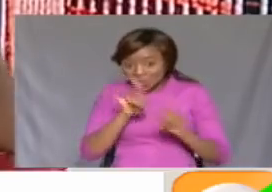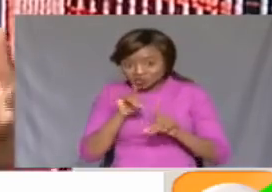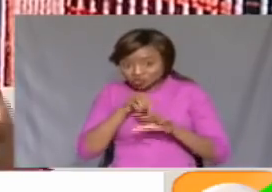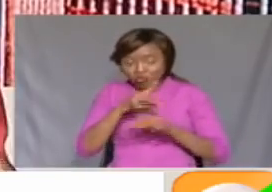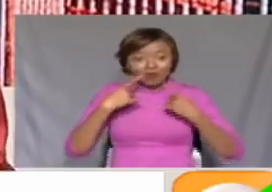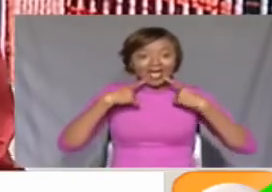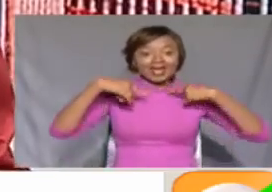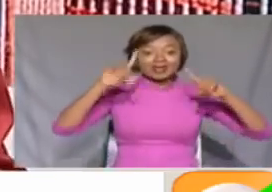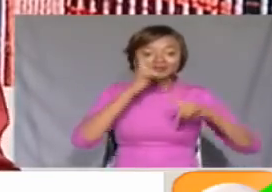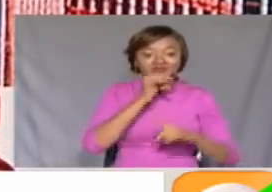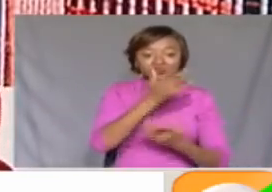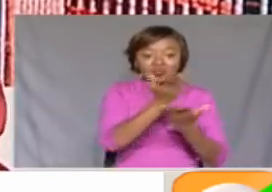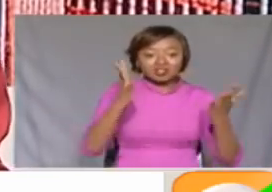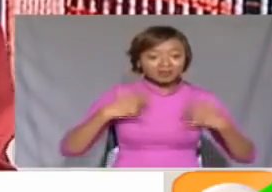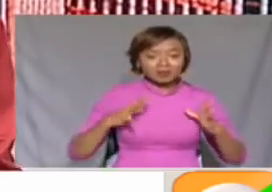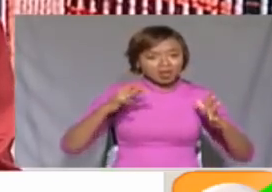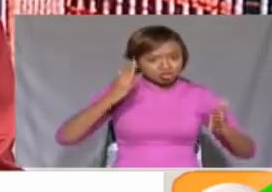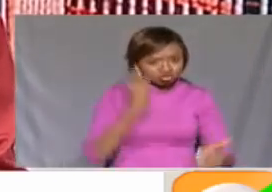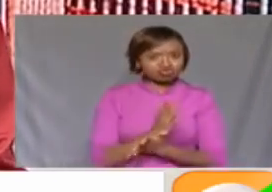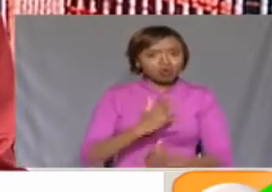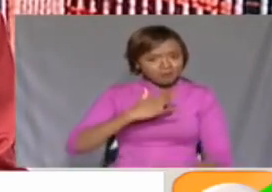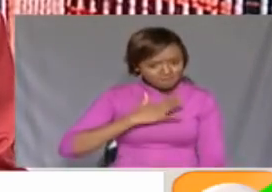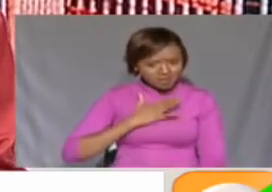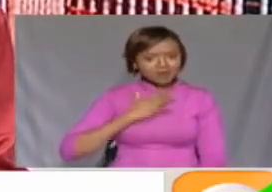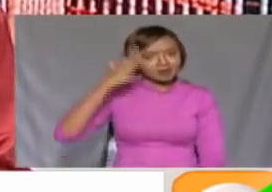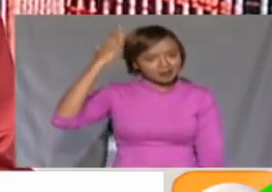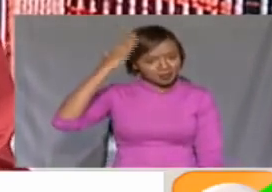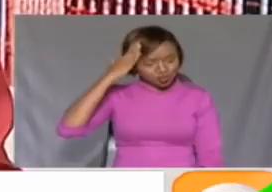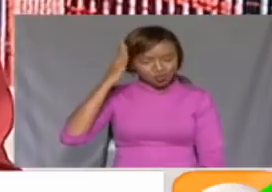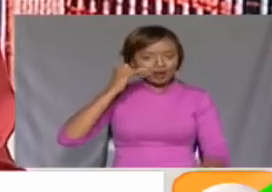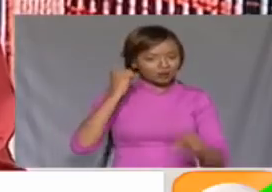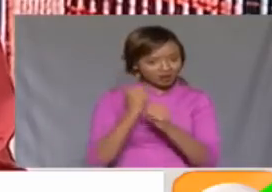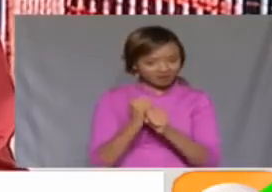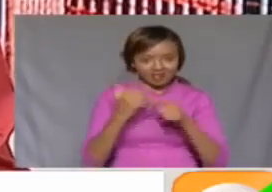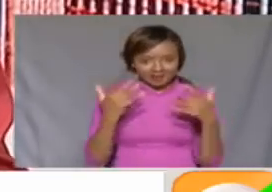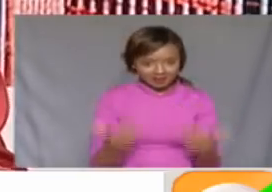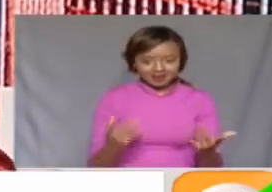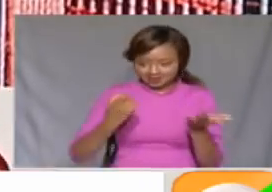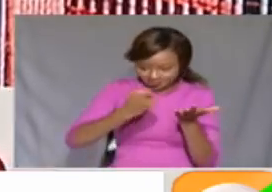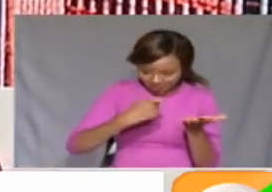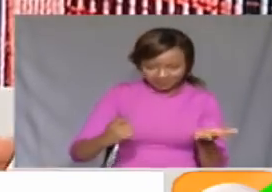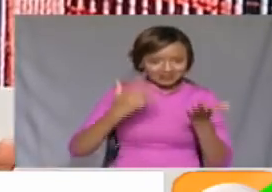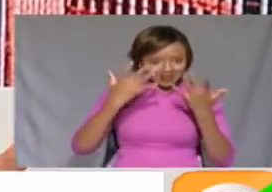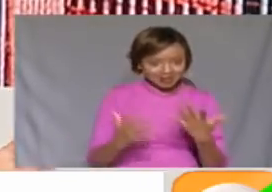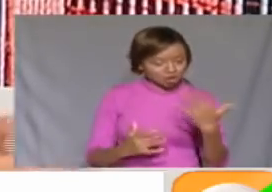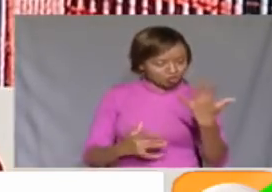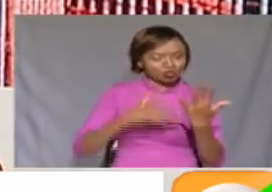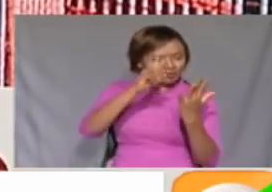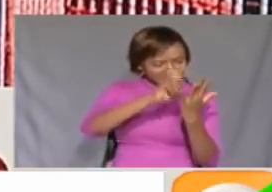this consciously, knew exactly what he was doing, that this is the best thing that could ever have happened to Nairobi. And